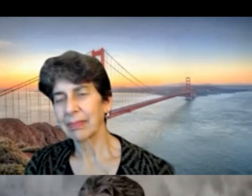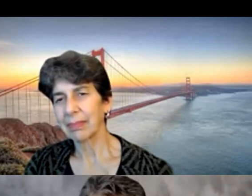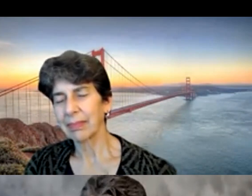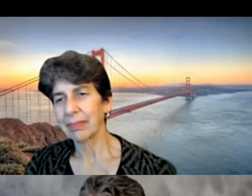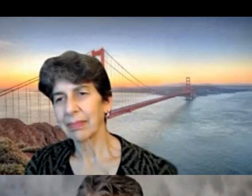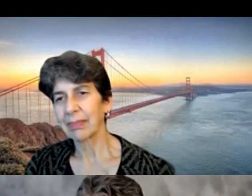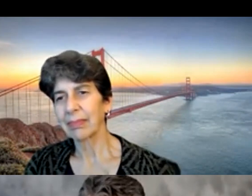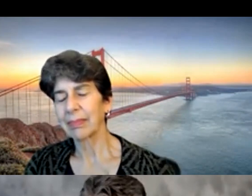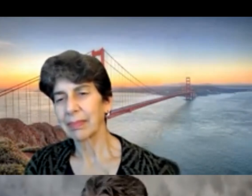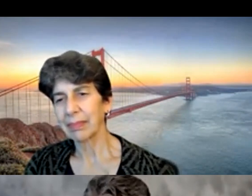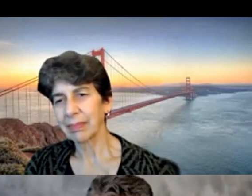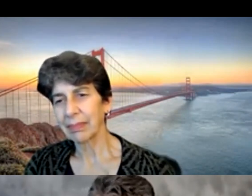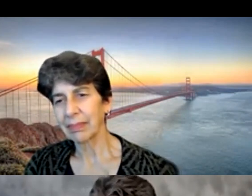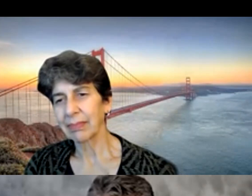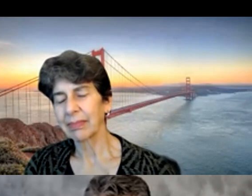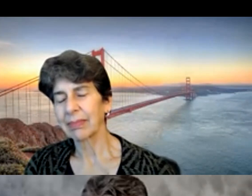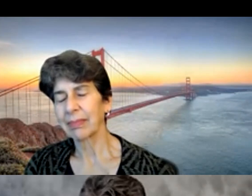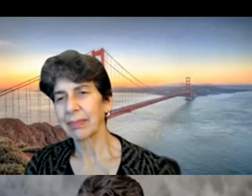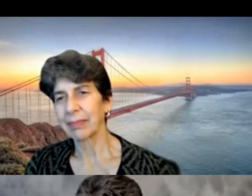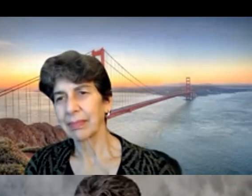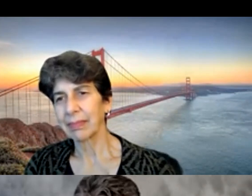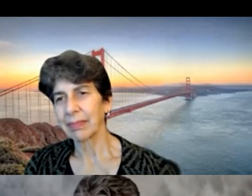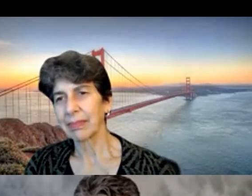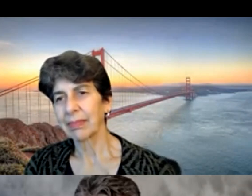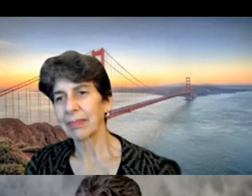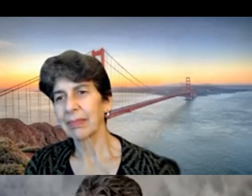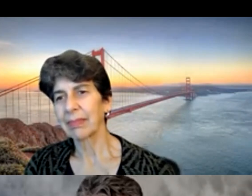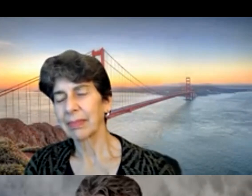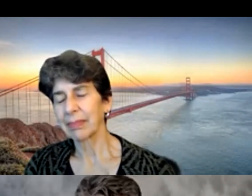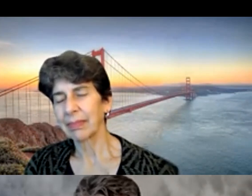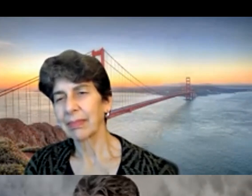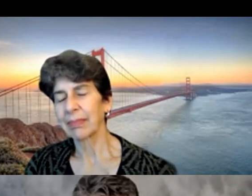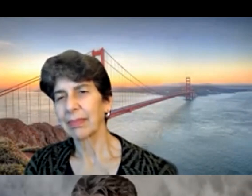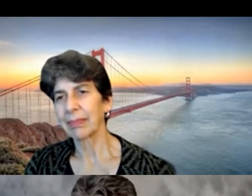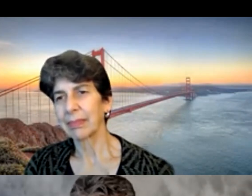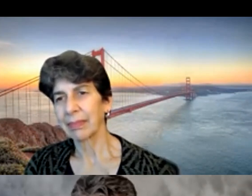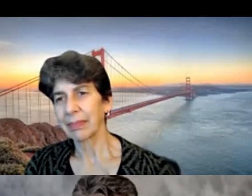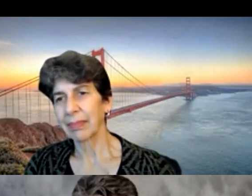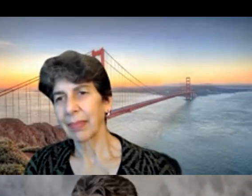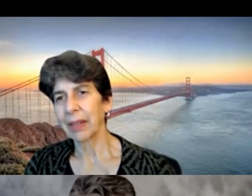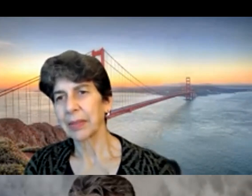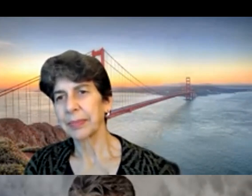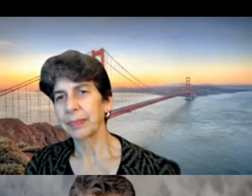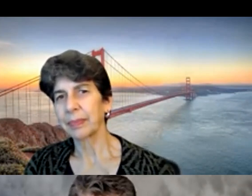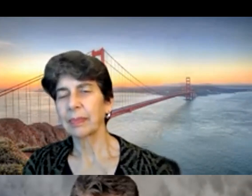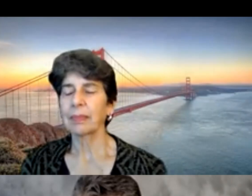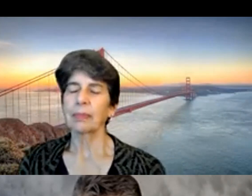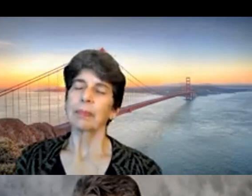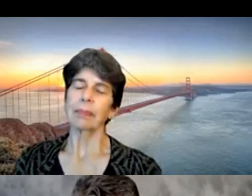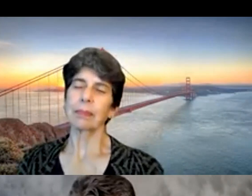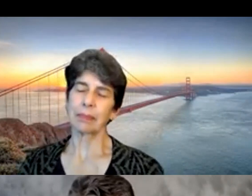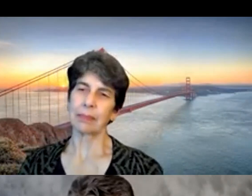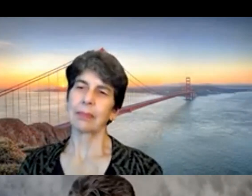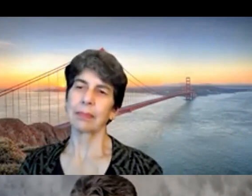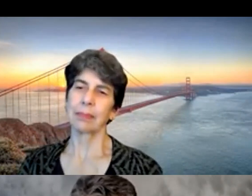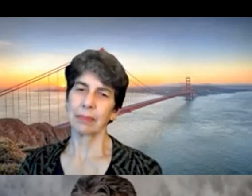have backup providers and services for IHSS providers and HCBS providers